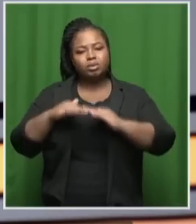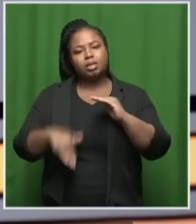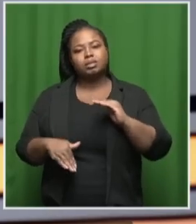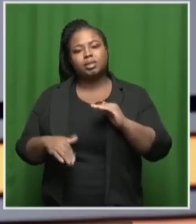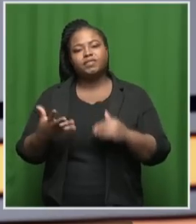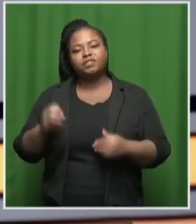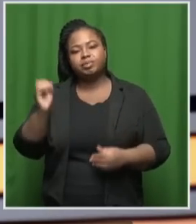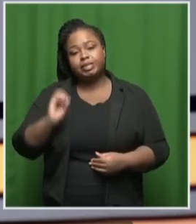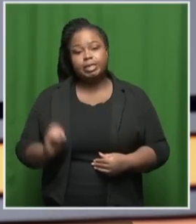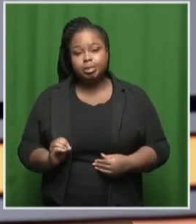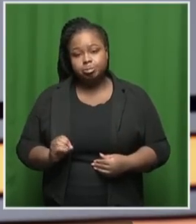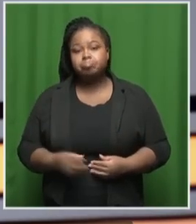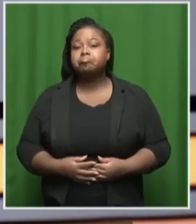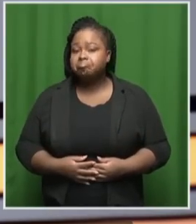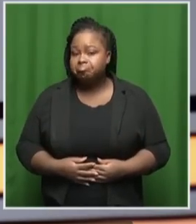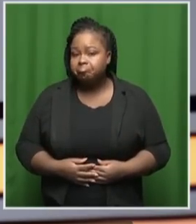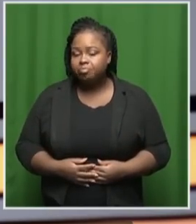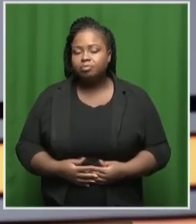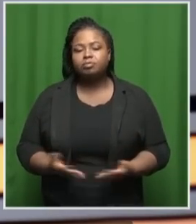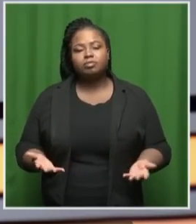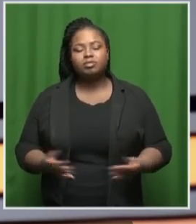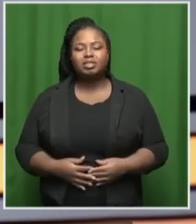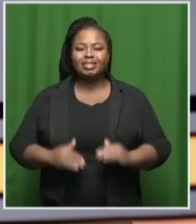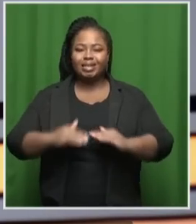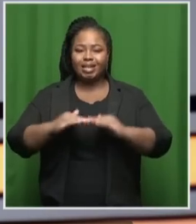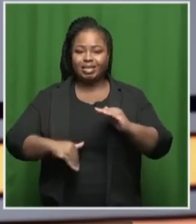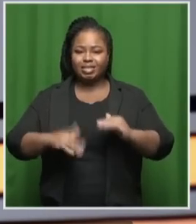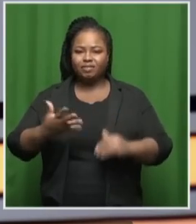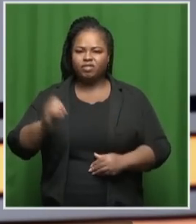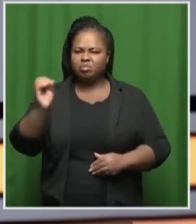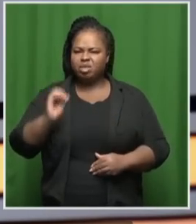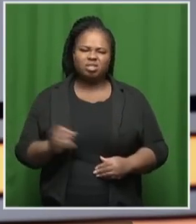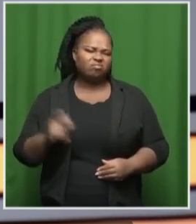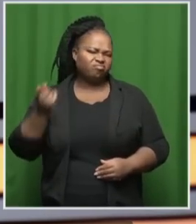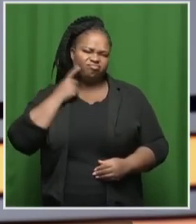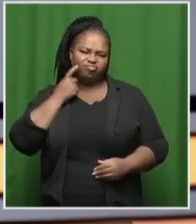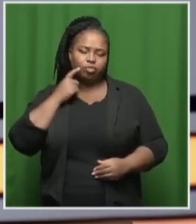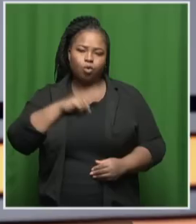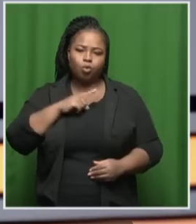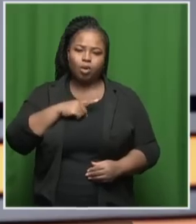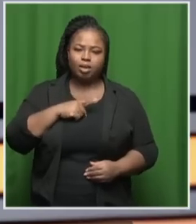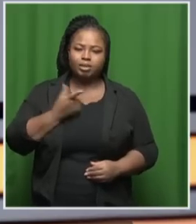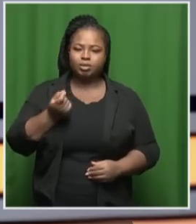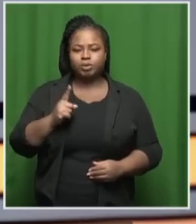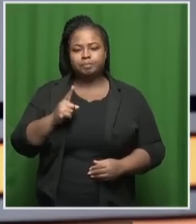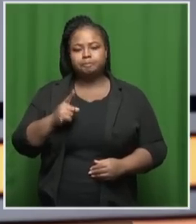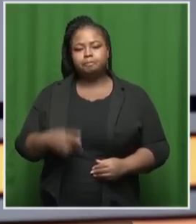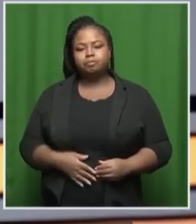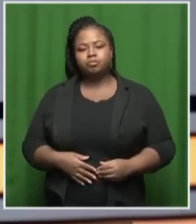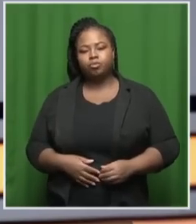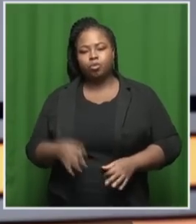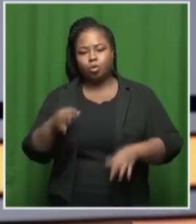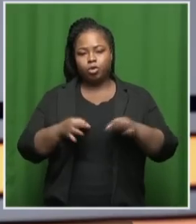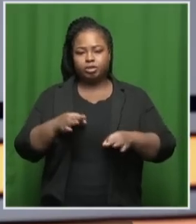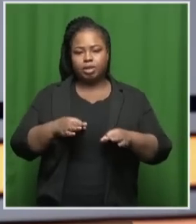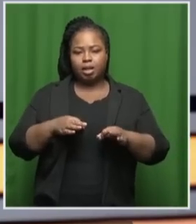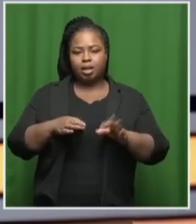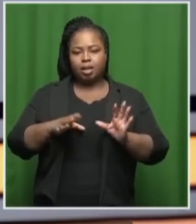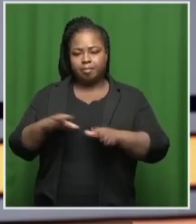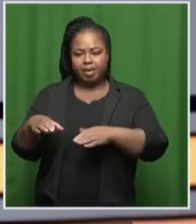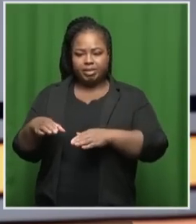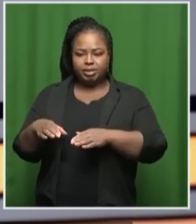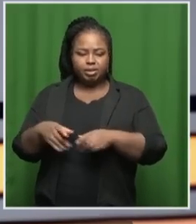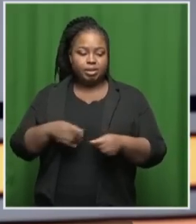50%. And by getting under 50%, it was an easy one, because what it did was it went to two small political parties